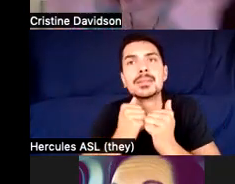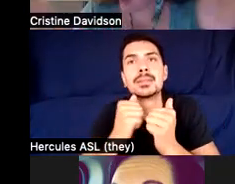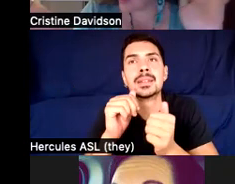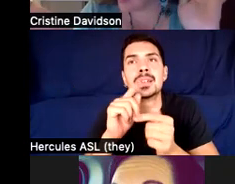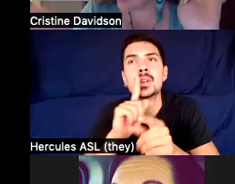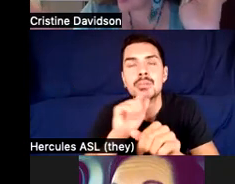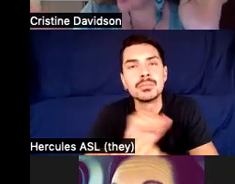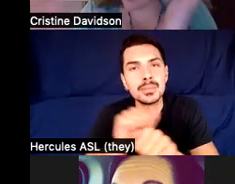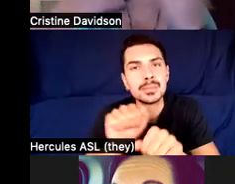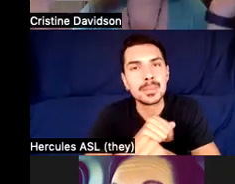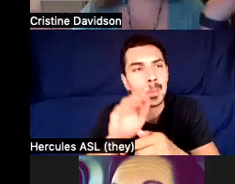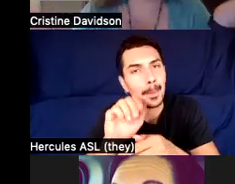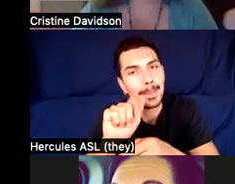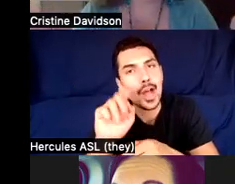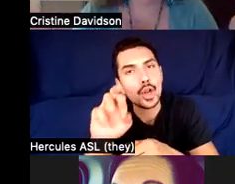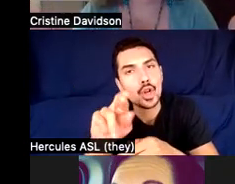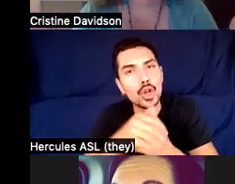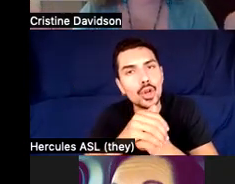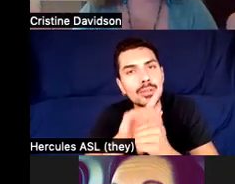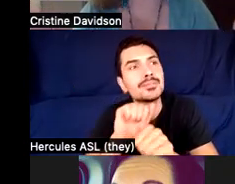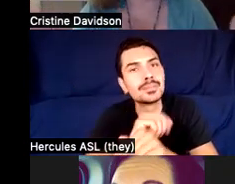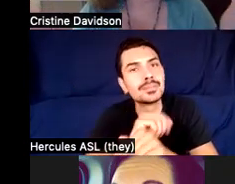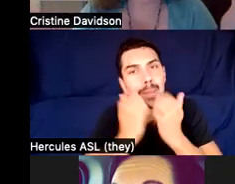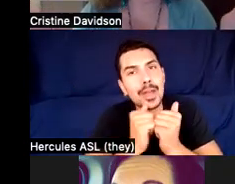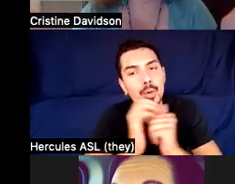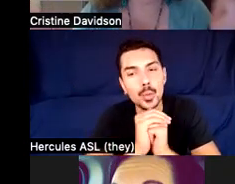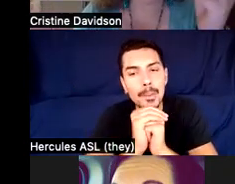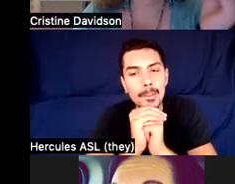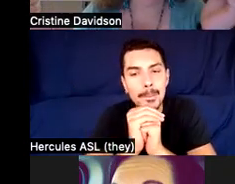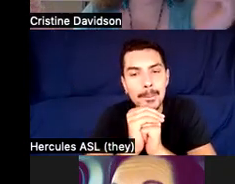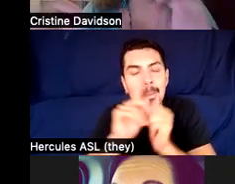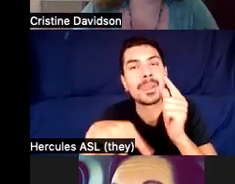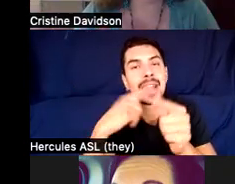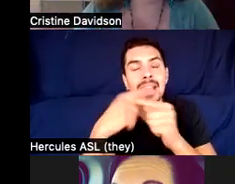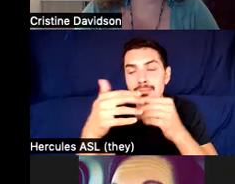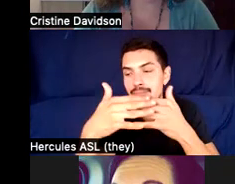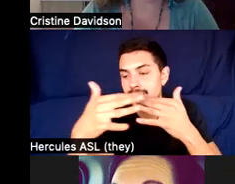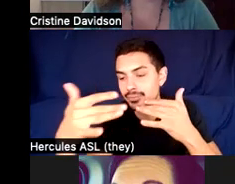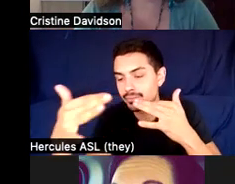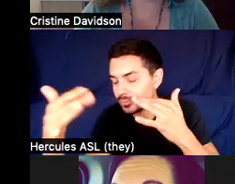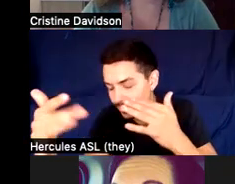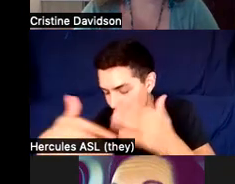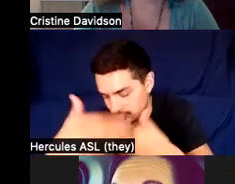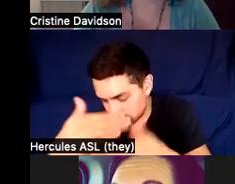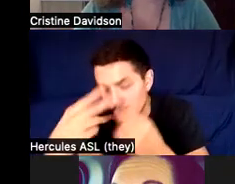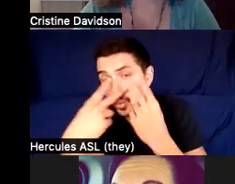you look back on the fullness of everything, those moments have mattered, right?